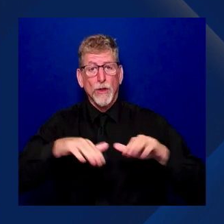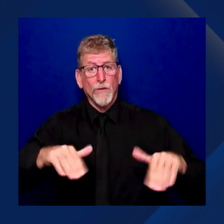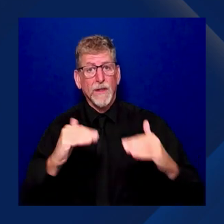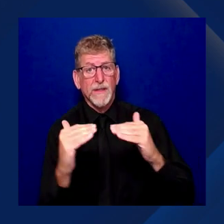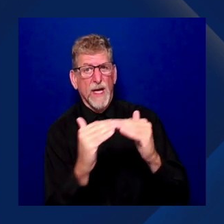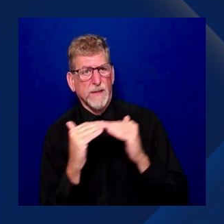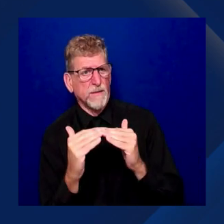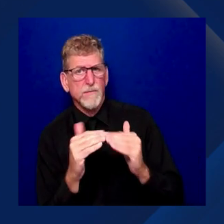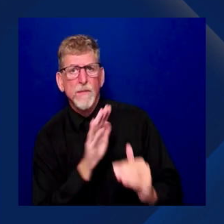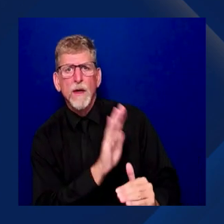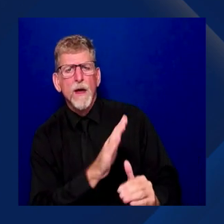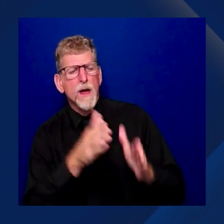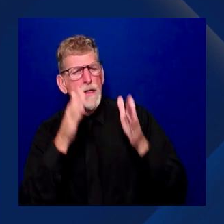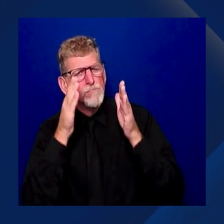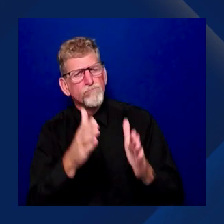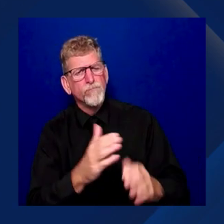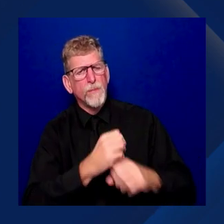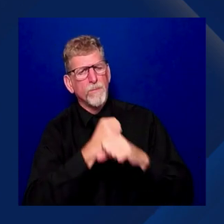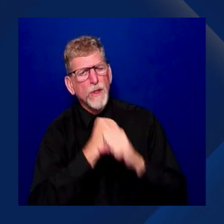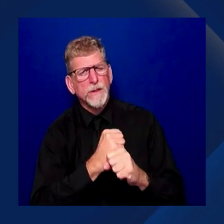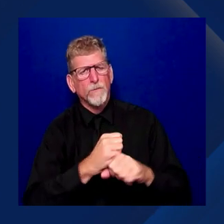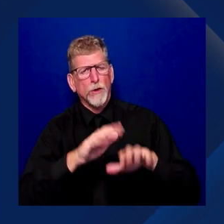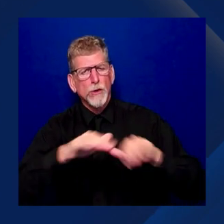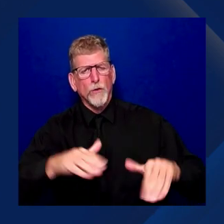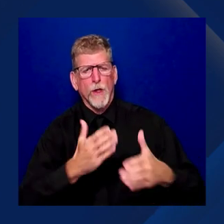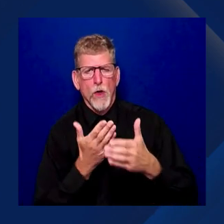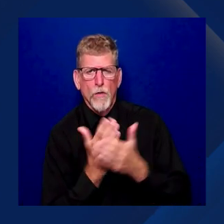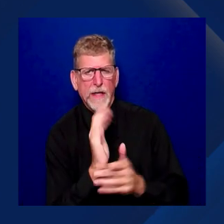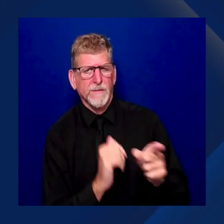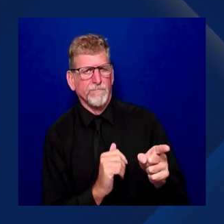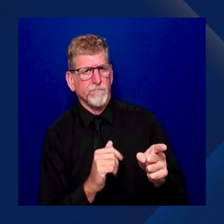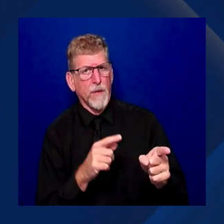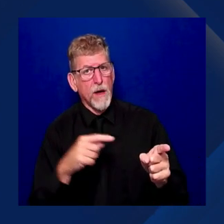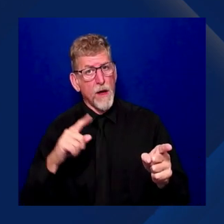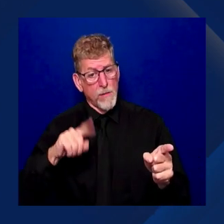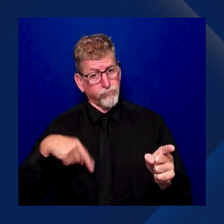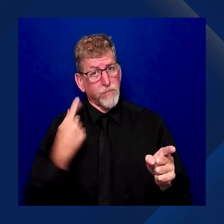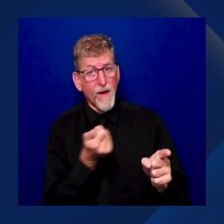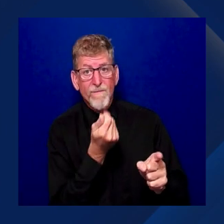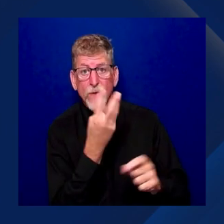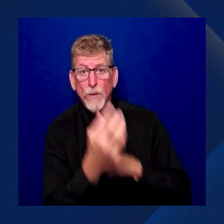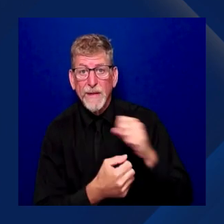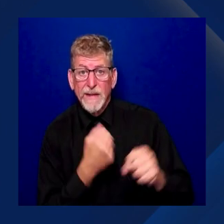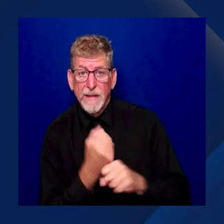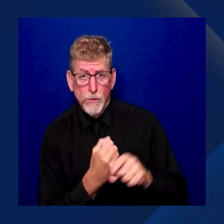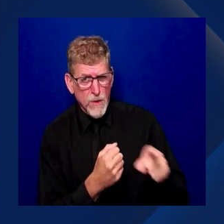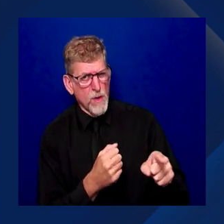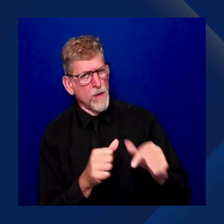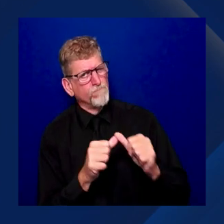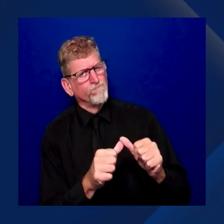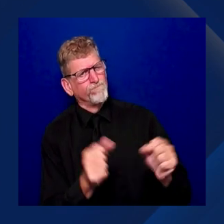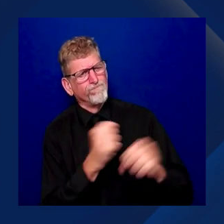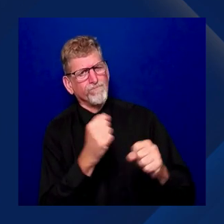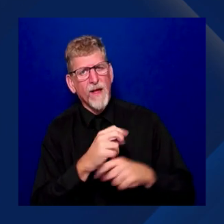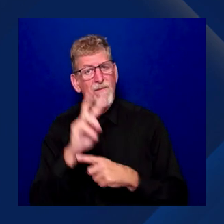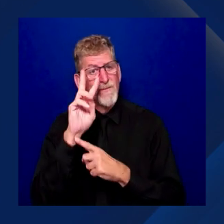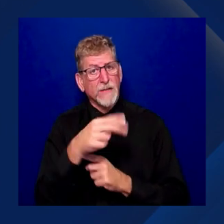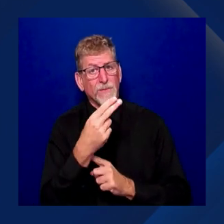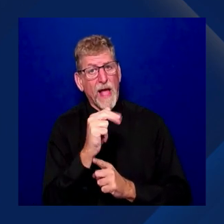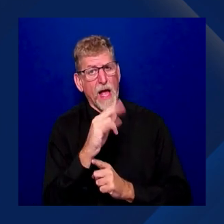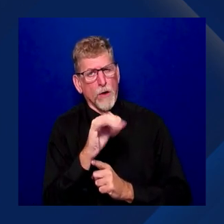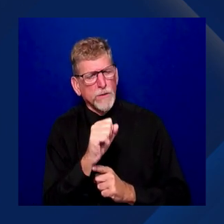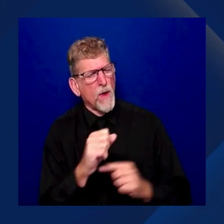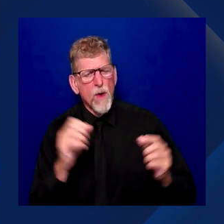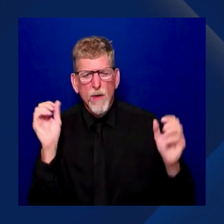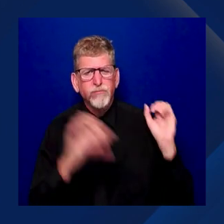children. Over the last several years as Senator, Vice President Harris brought the issue of maternal health, and